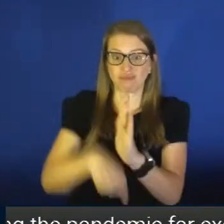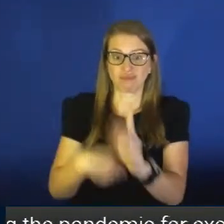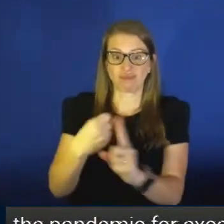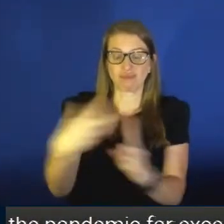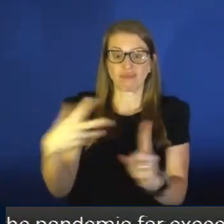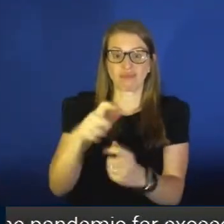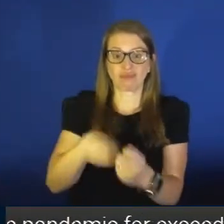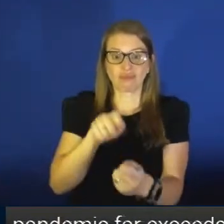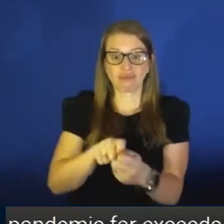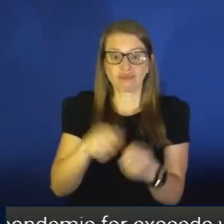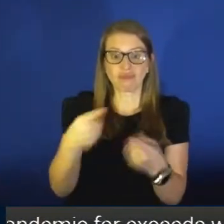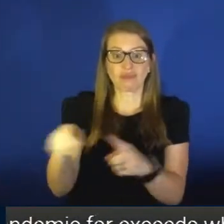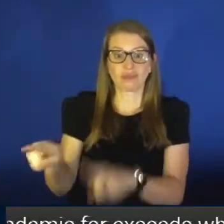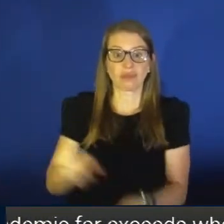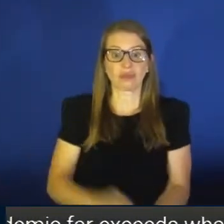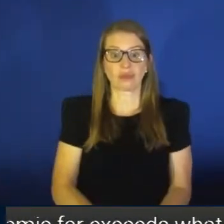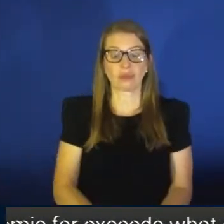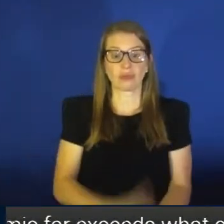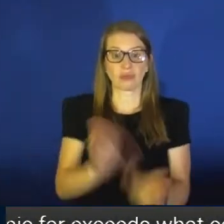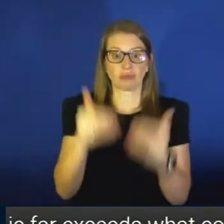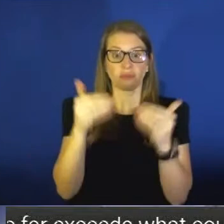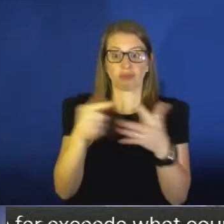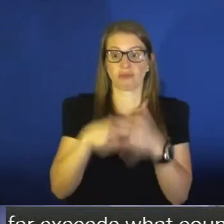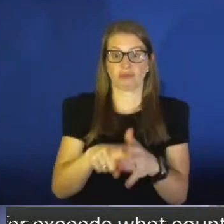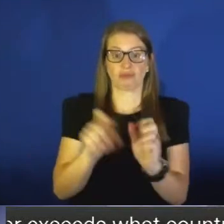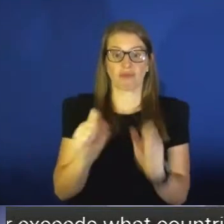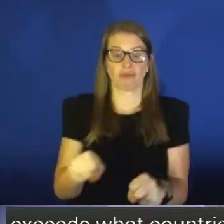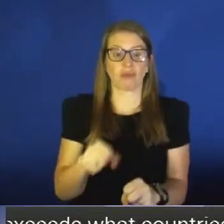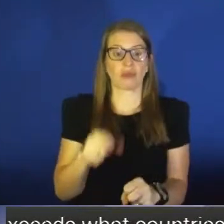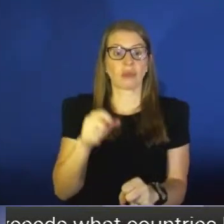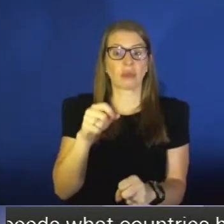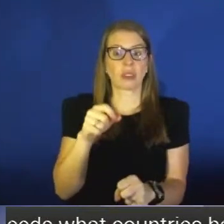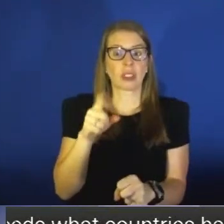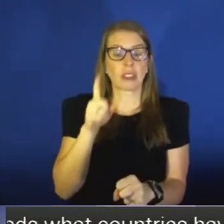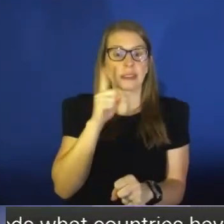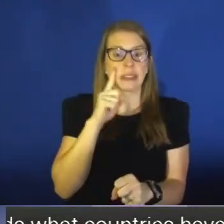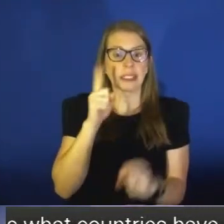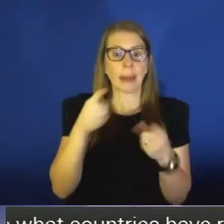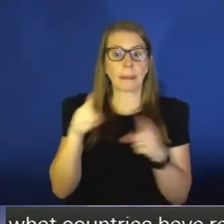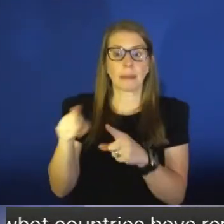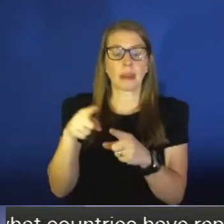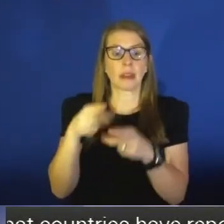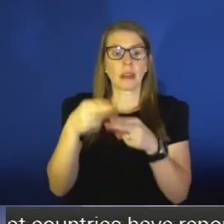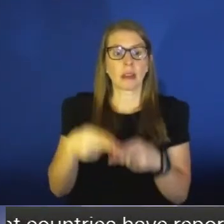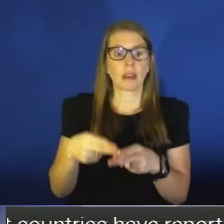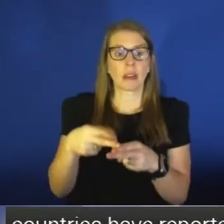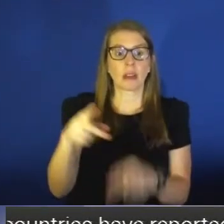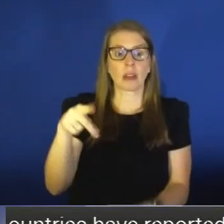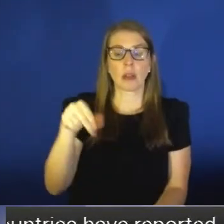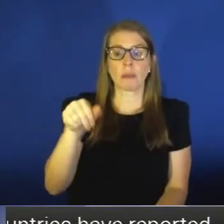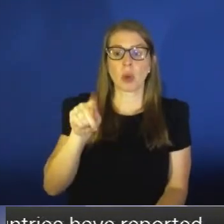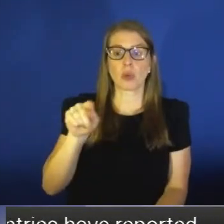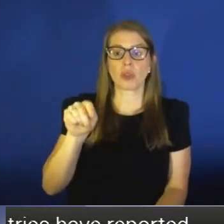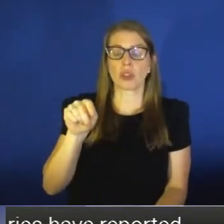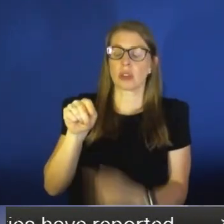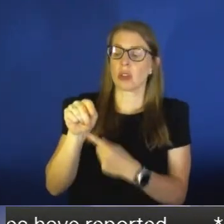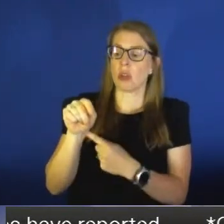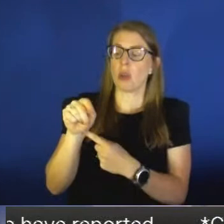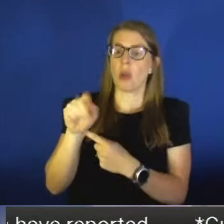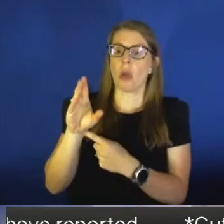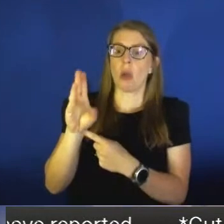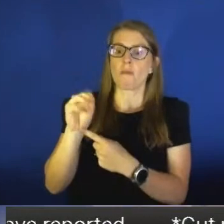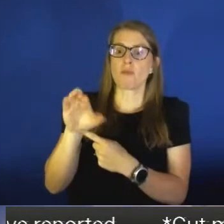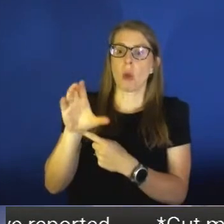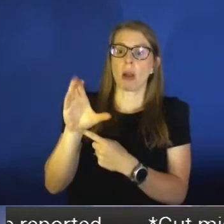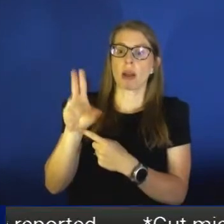So I'll let you get us started. Yeah, you know, I think what's been happening, there's this thing called post-marketing surveillance that happens with any new therapy, especially